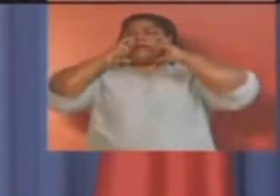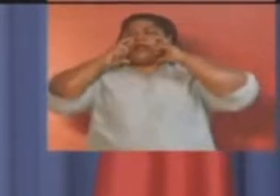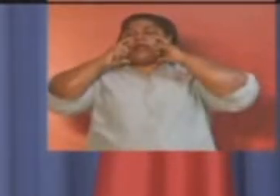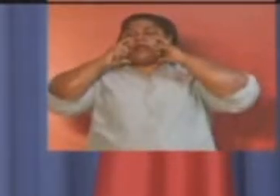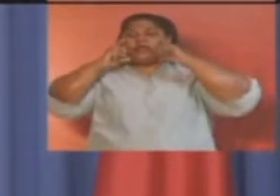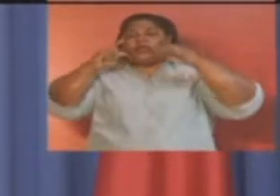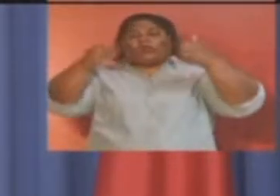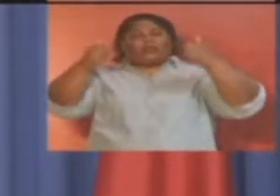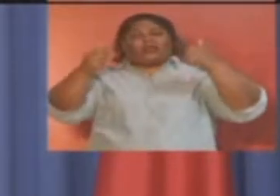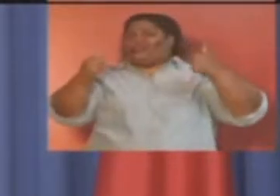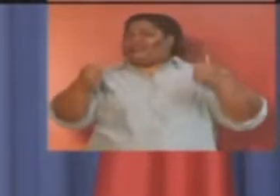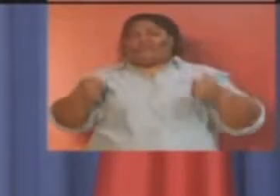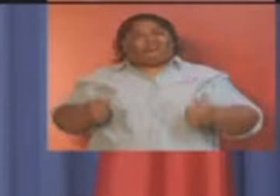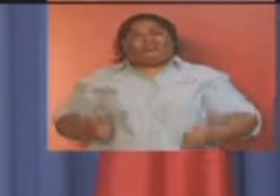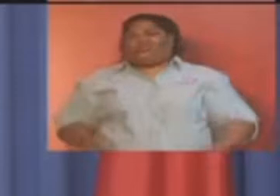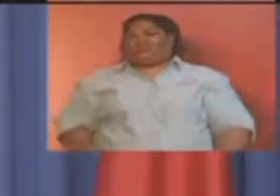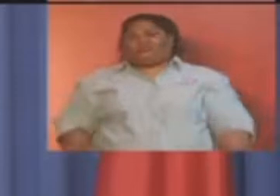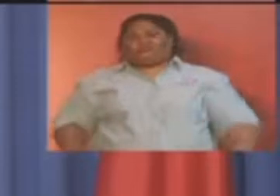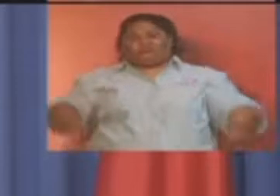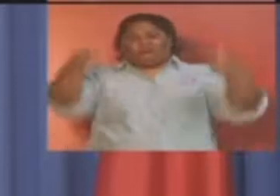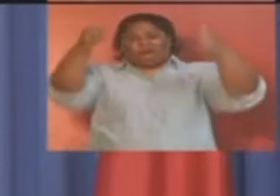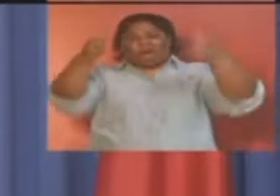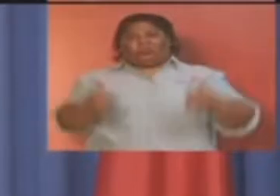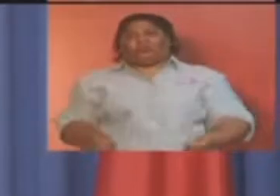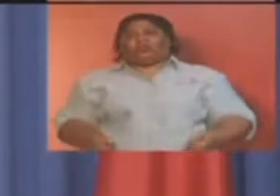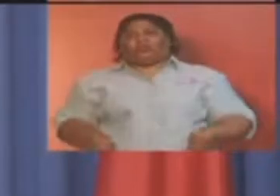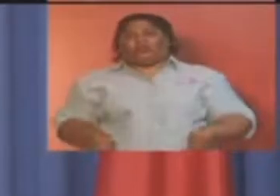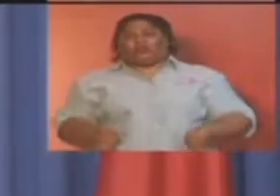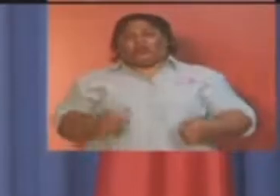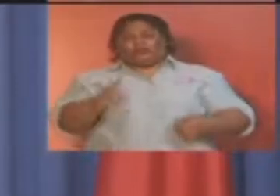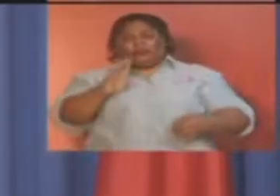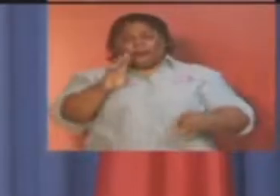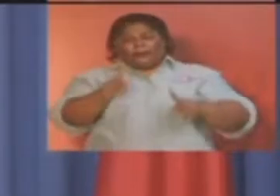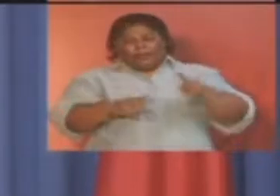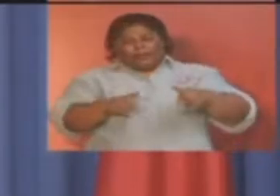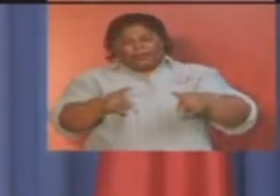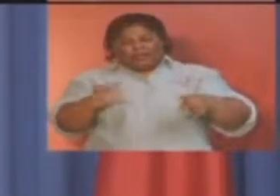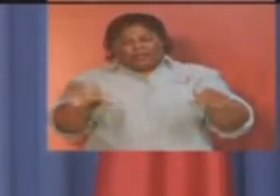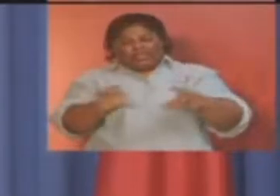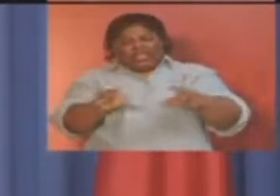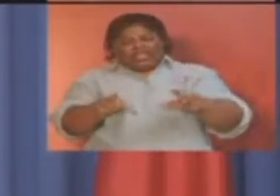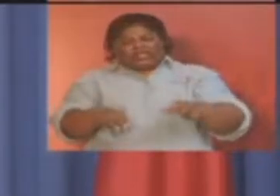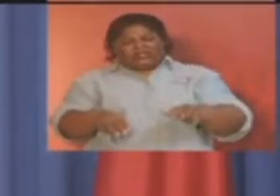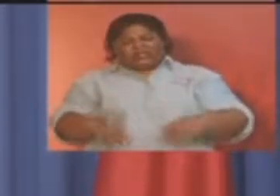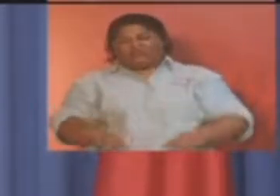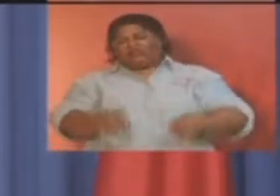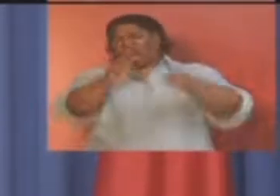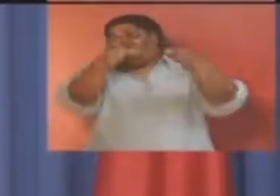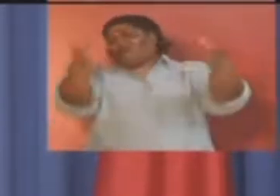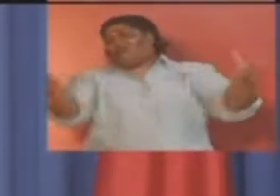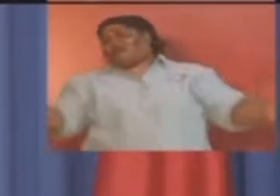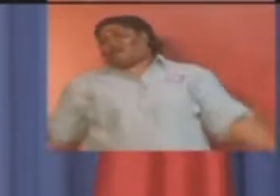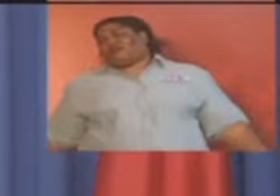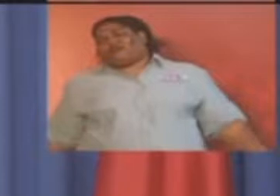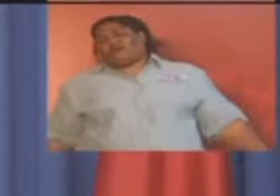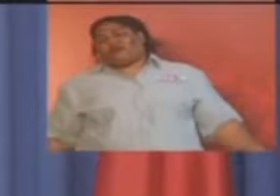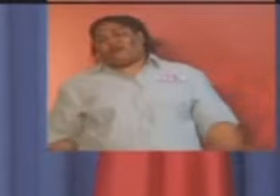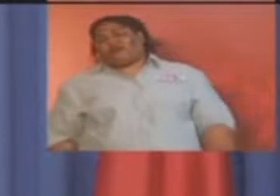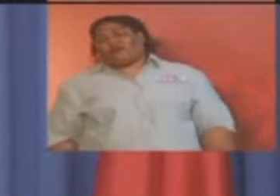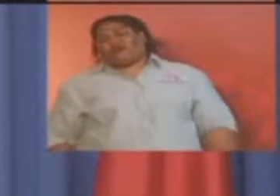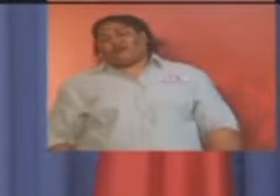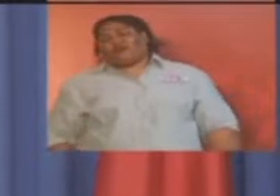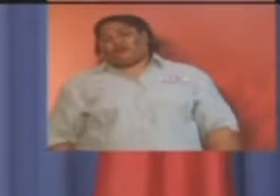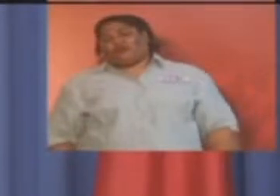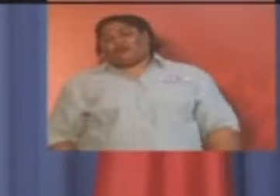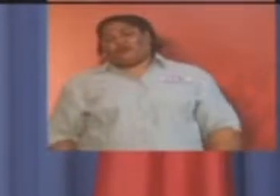is not where it should be. And the changes, and as Dr. Hines pointed out in his graph, that we expected to see by